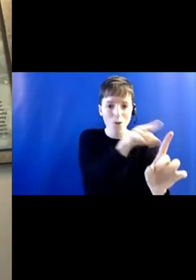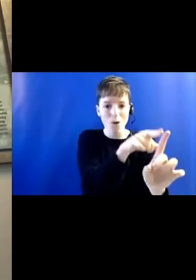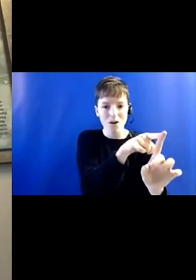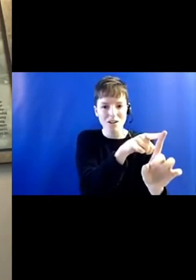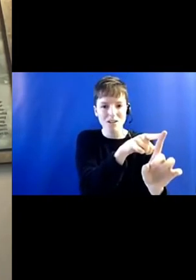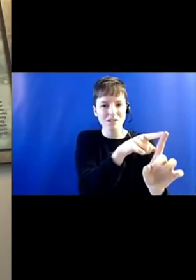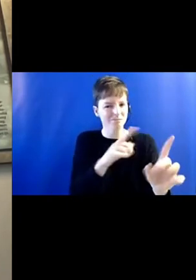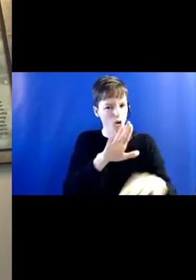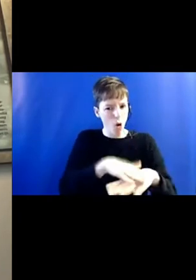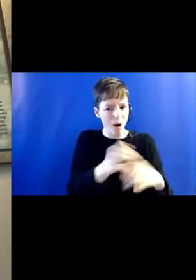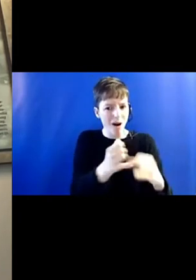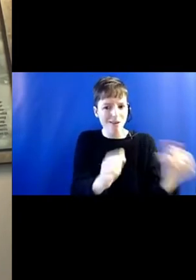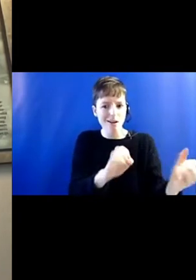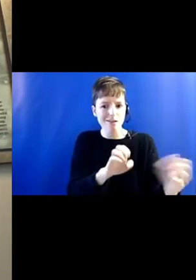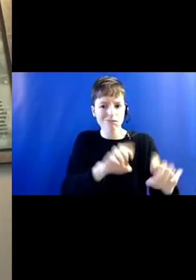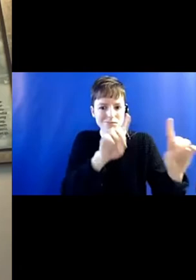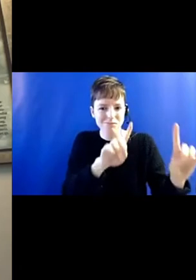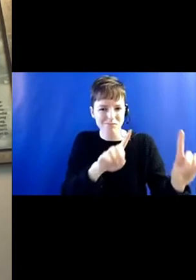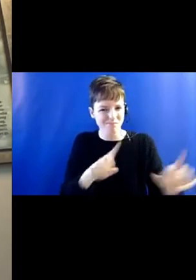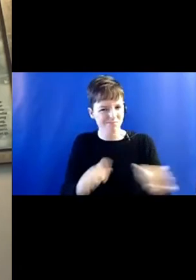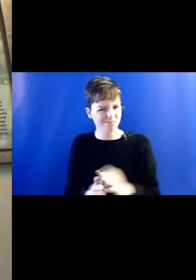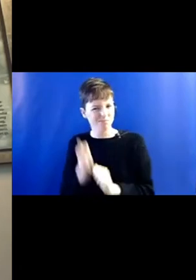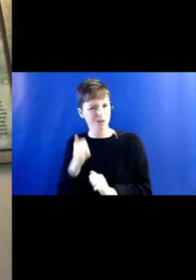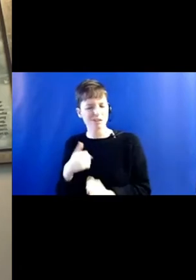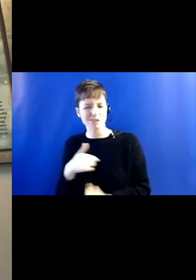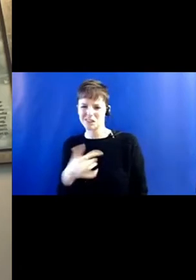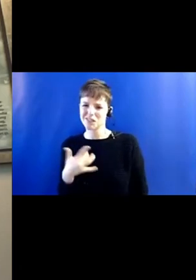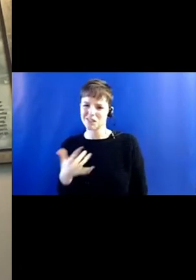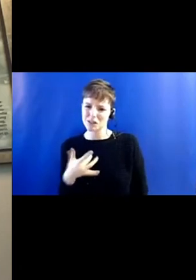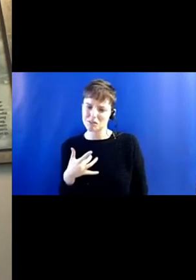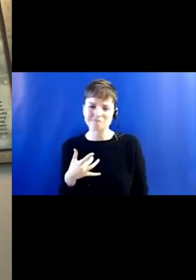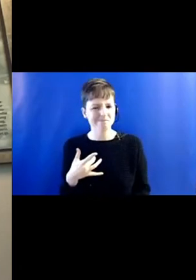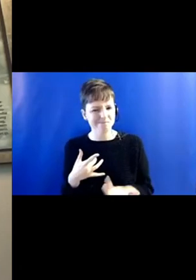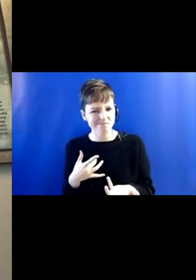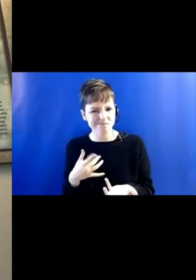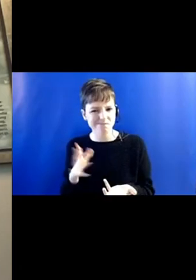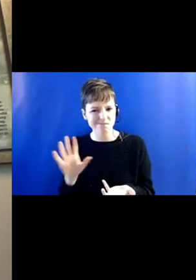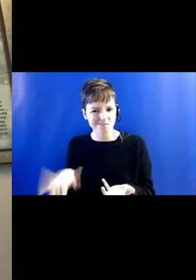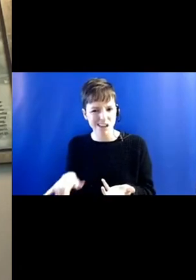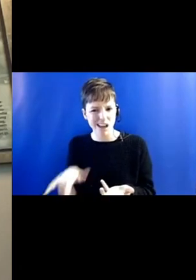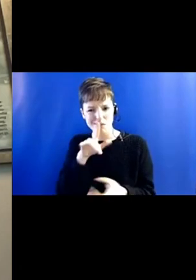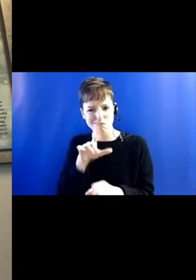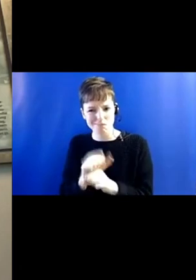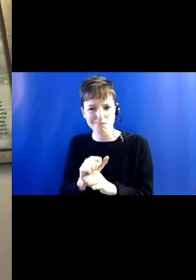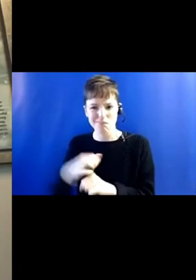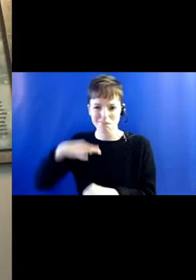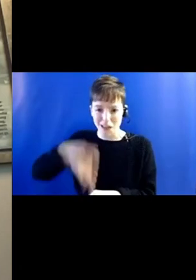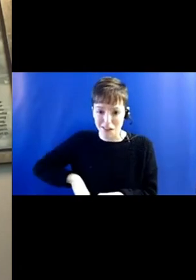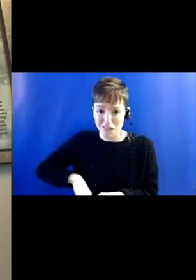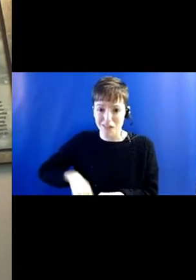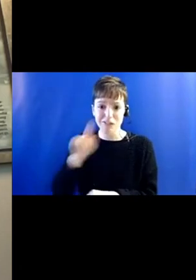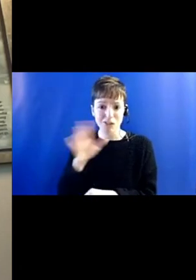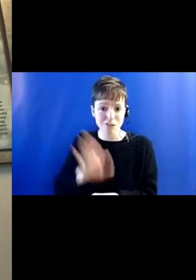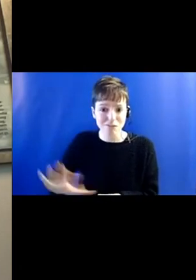non-disabled. So just because a Zoom platform makes things easier for me, and they certainly do,